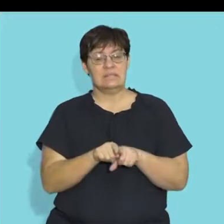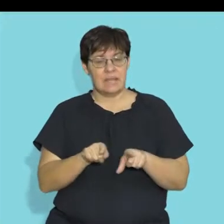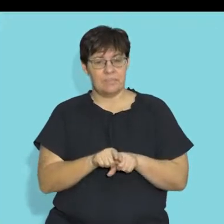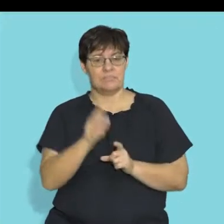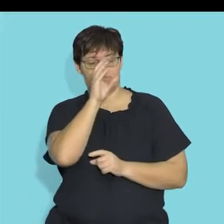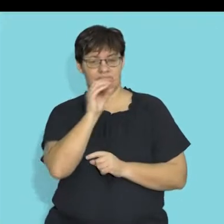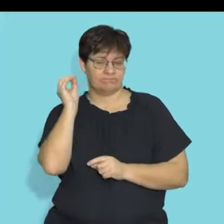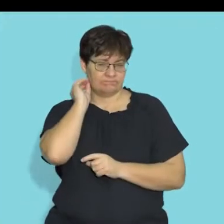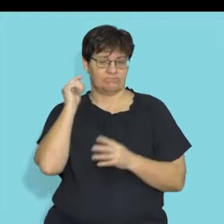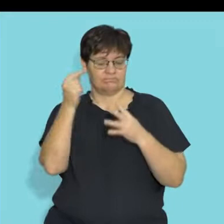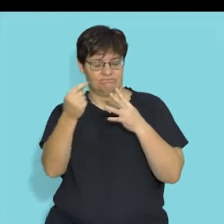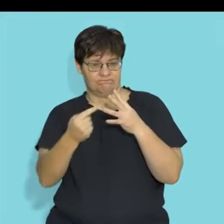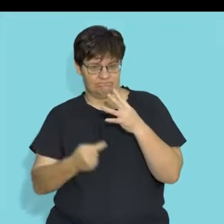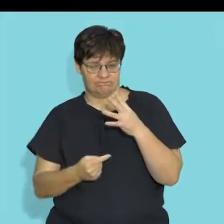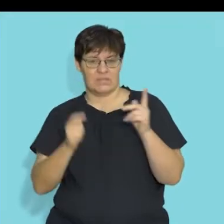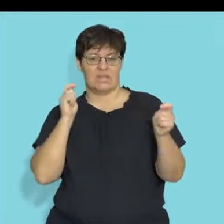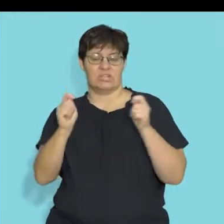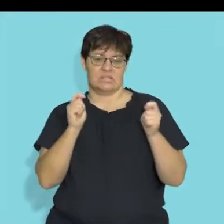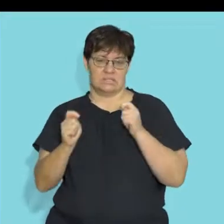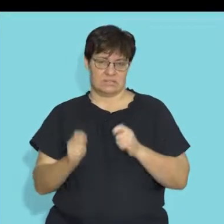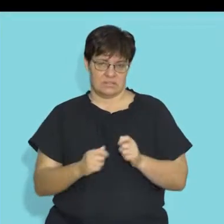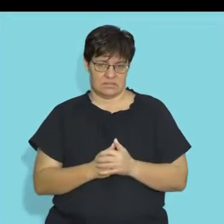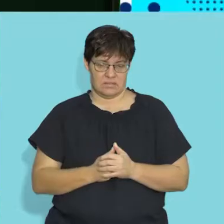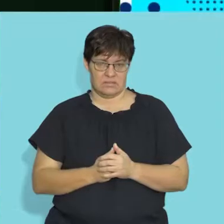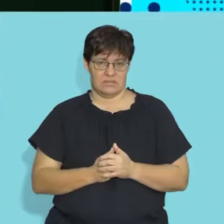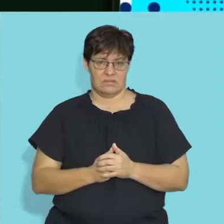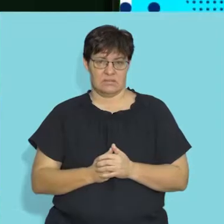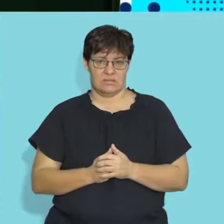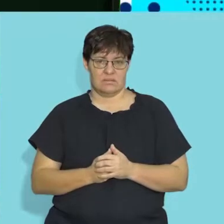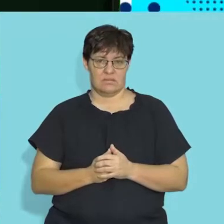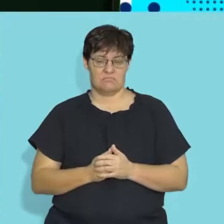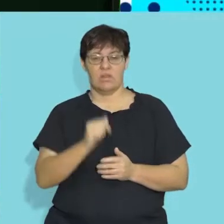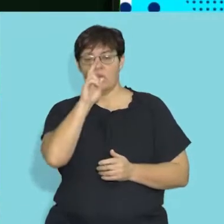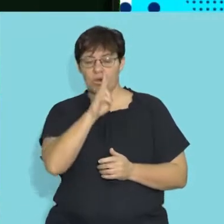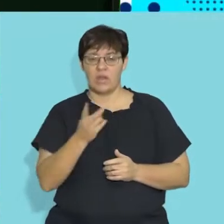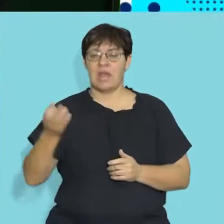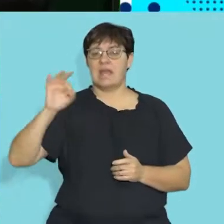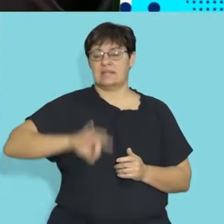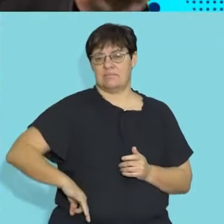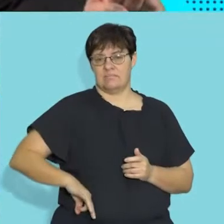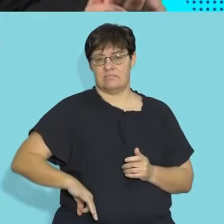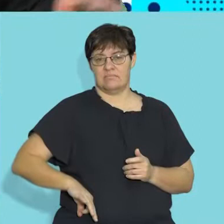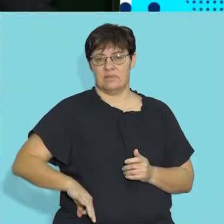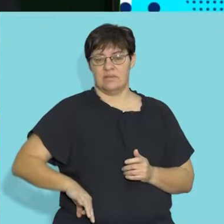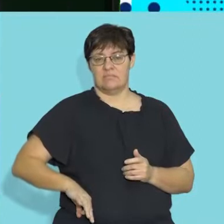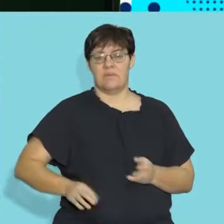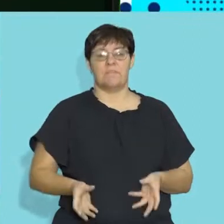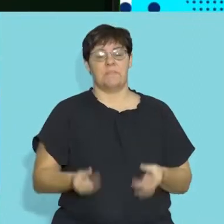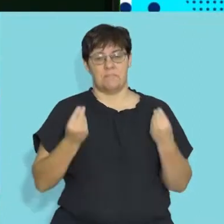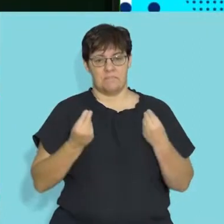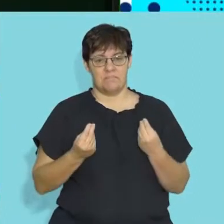account all your adjustments. In other words, it looks at incomes that you have earned,